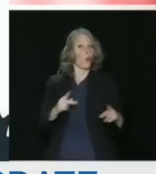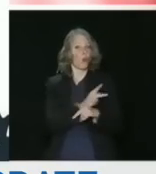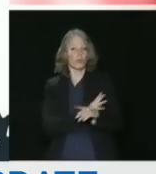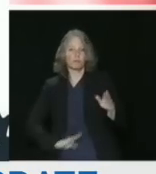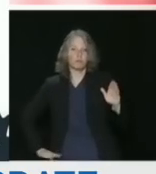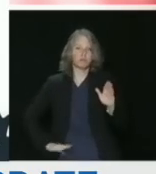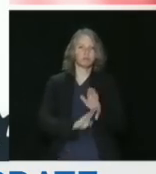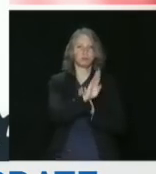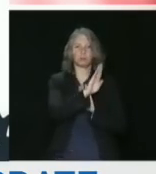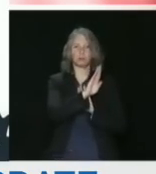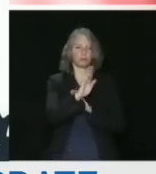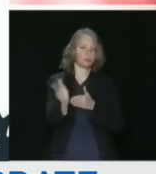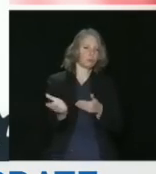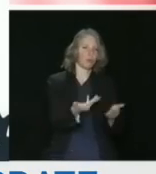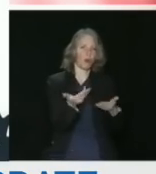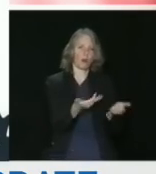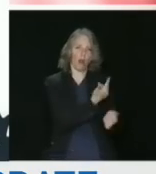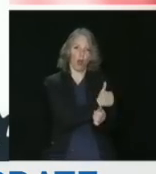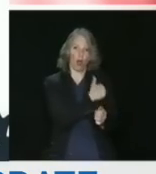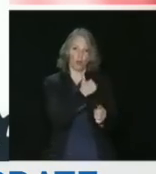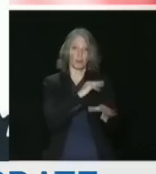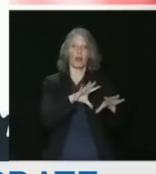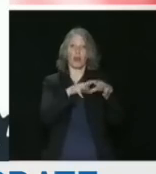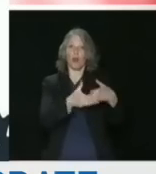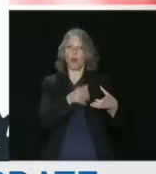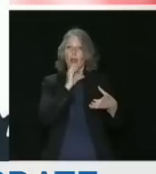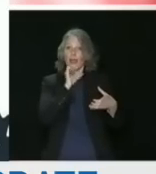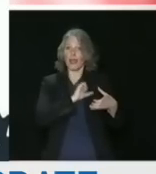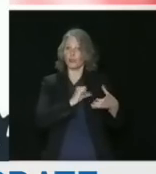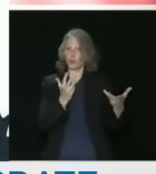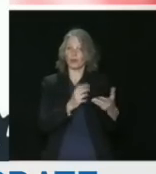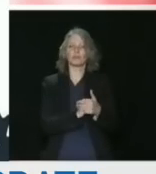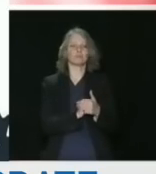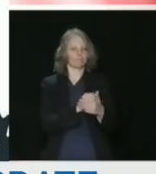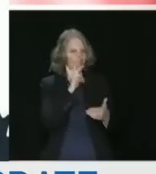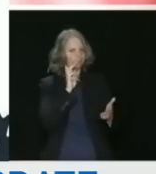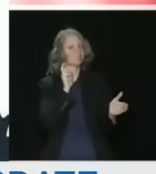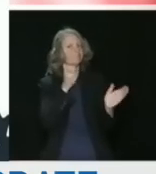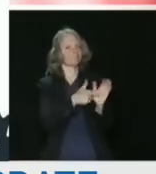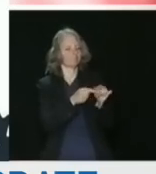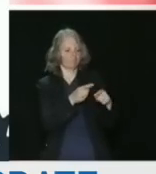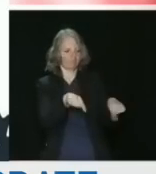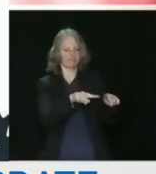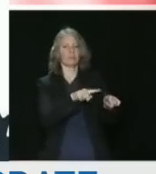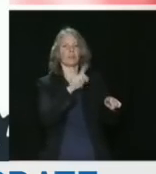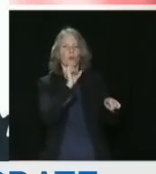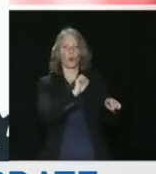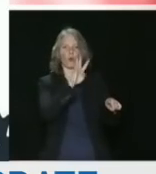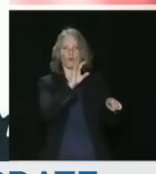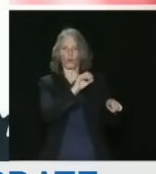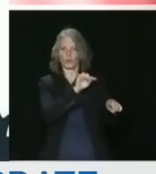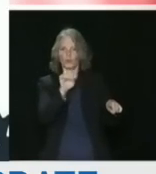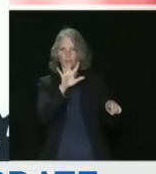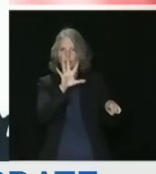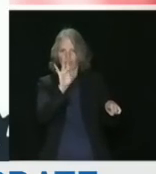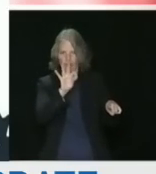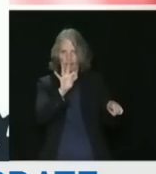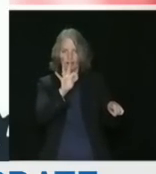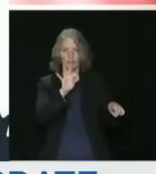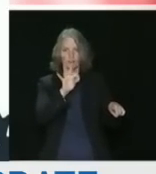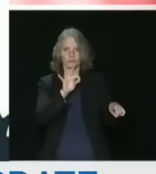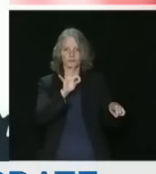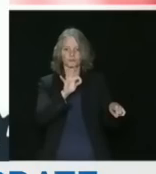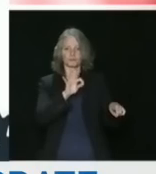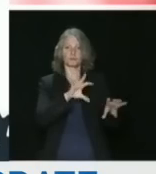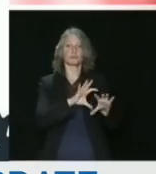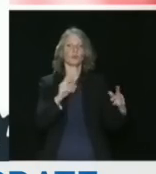cases hospitalized for severe COVID-19 related illness is being observed among adults aged 40 to 59 years of